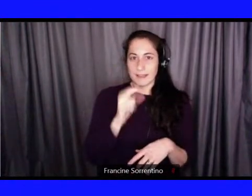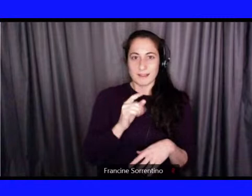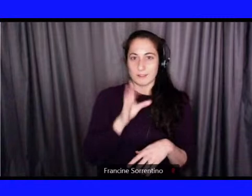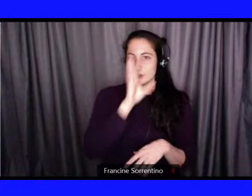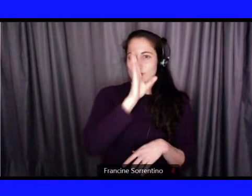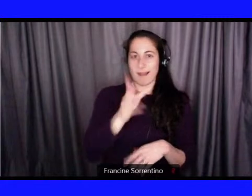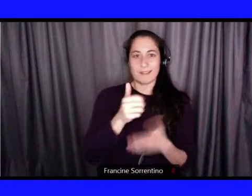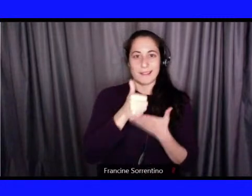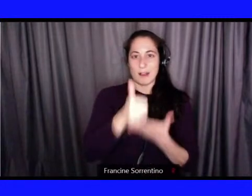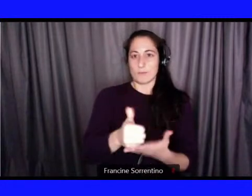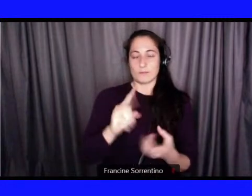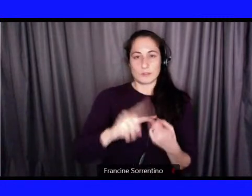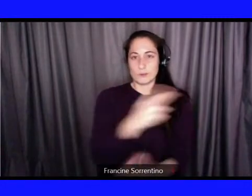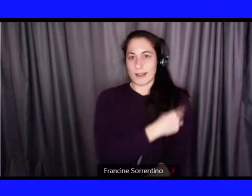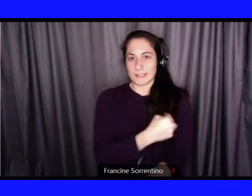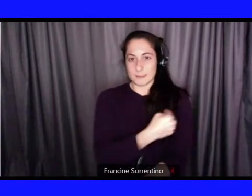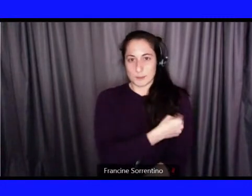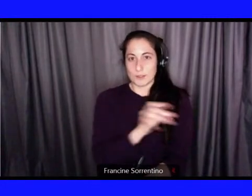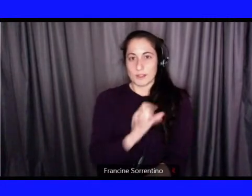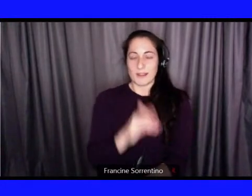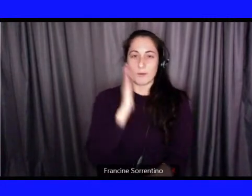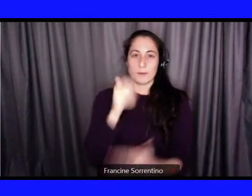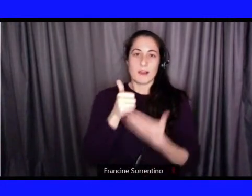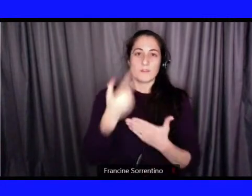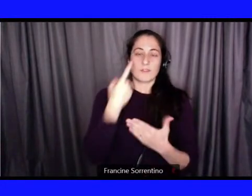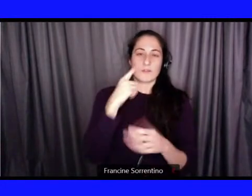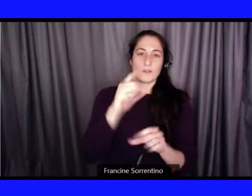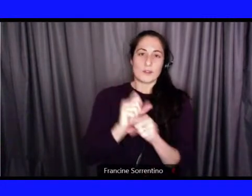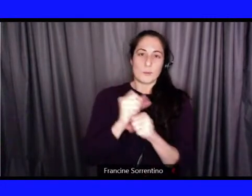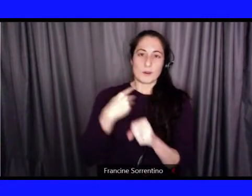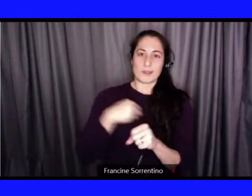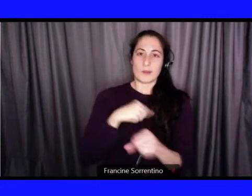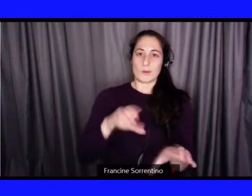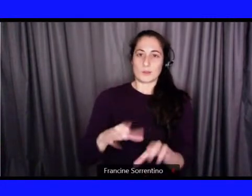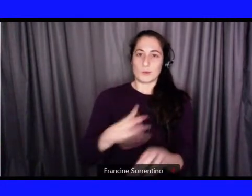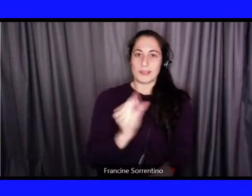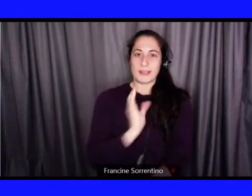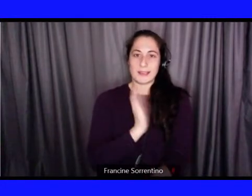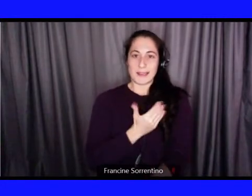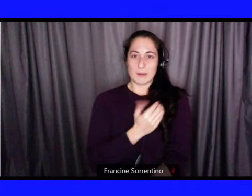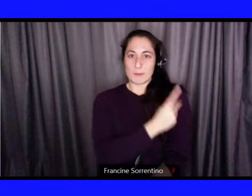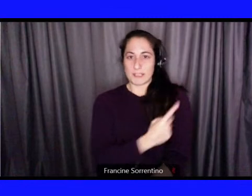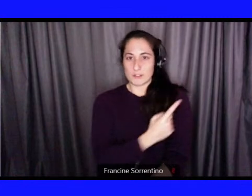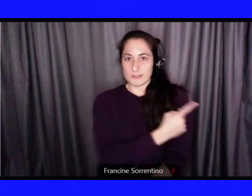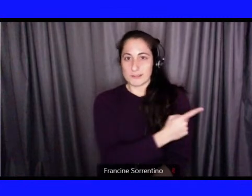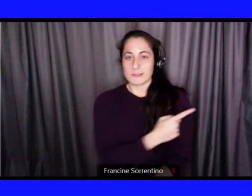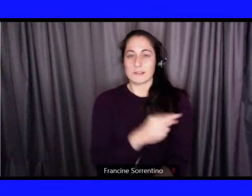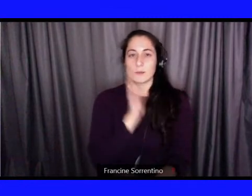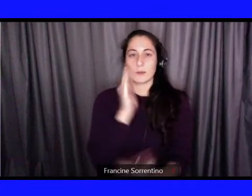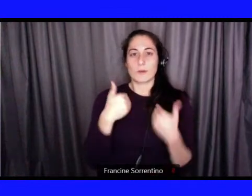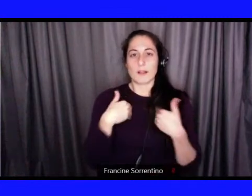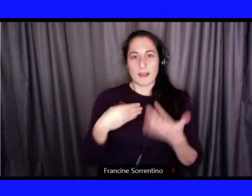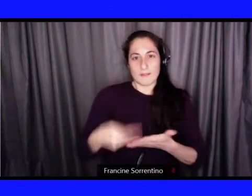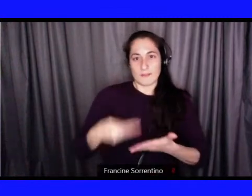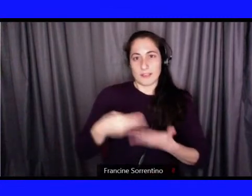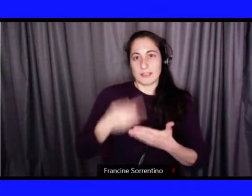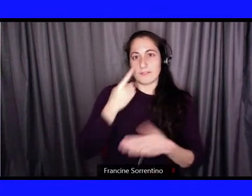Thank you. Sure. Any other questions for Deb?